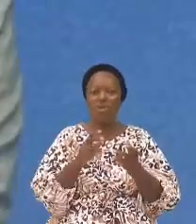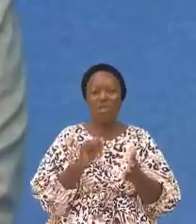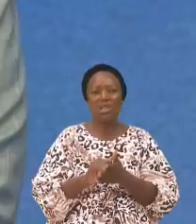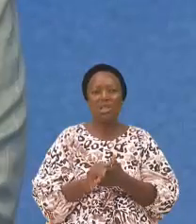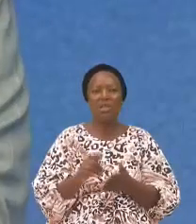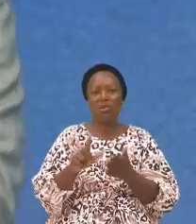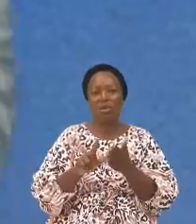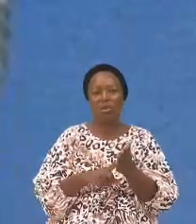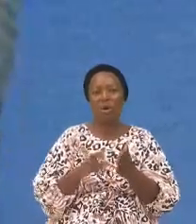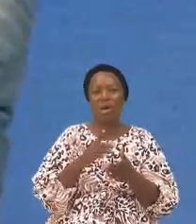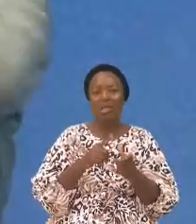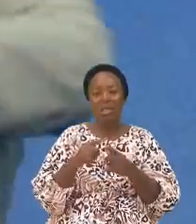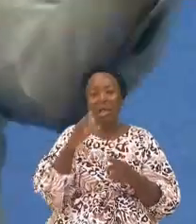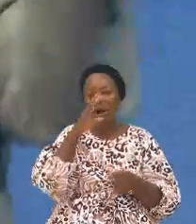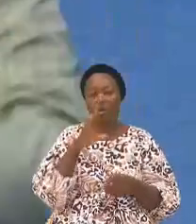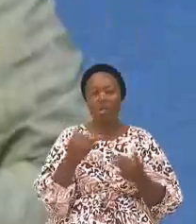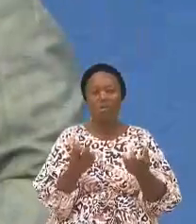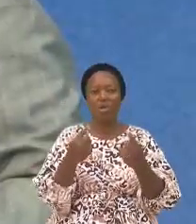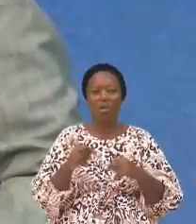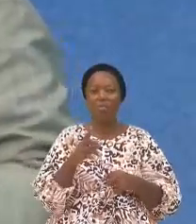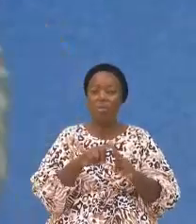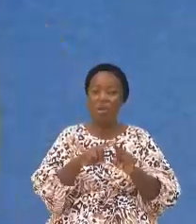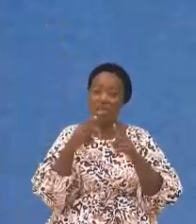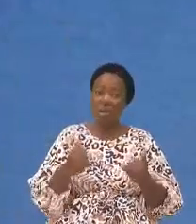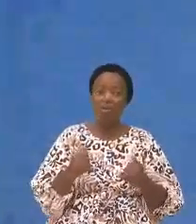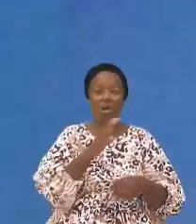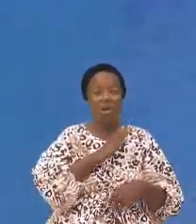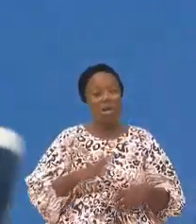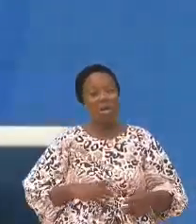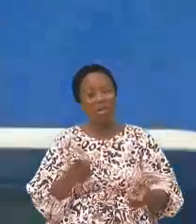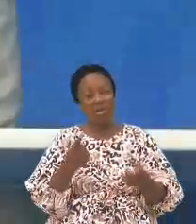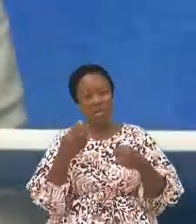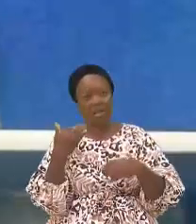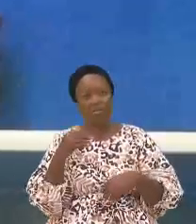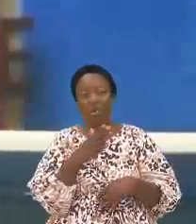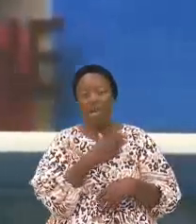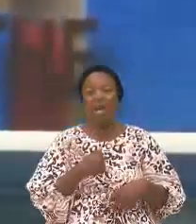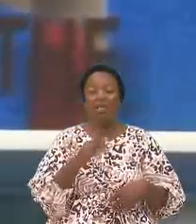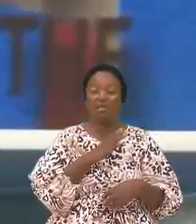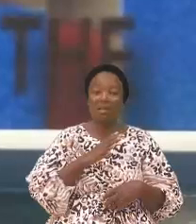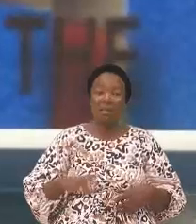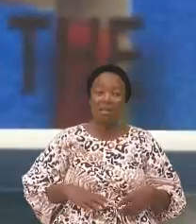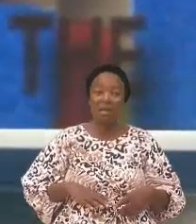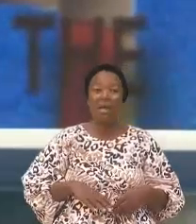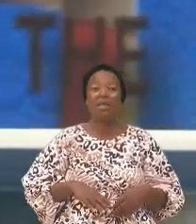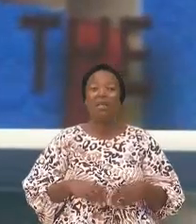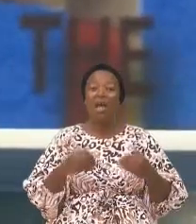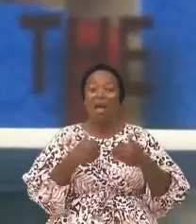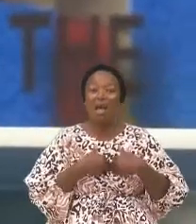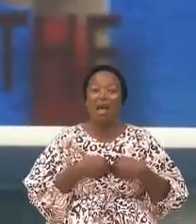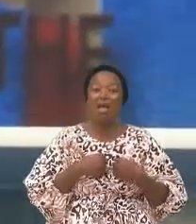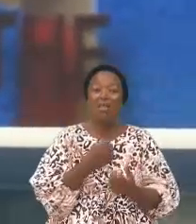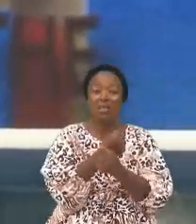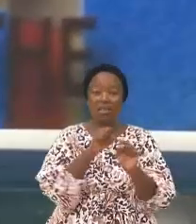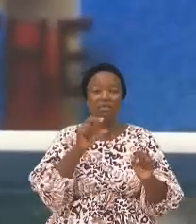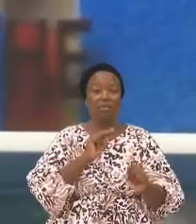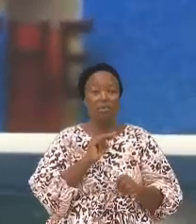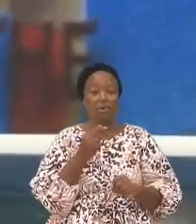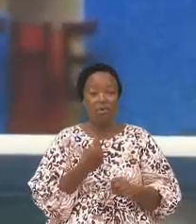everyone without hatred. We have broken that law, and the curse has come. But now Christ came,